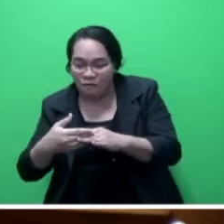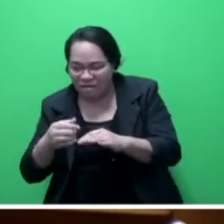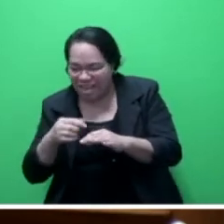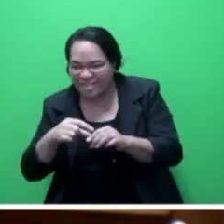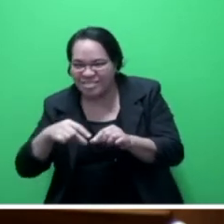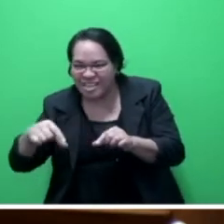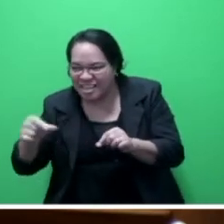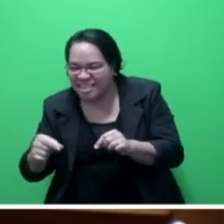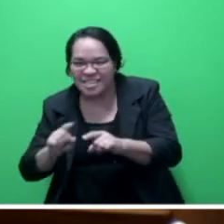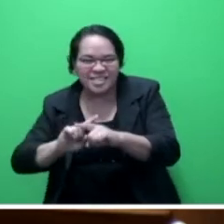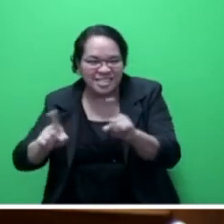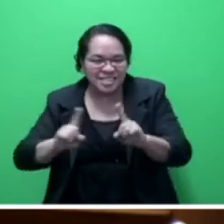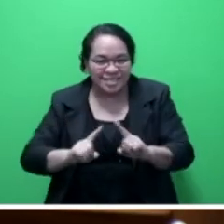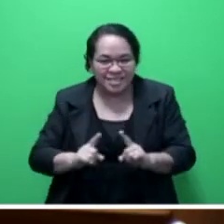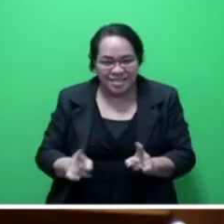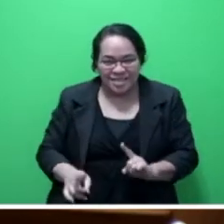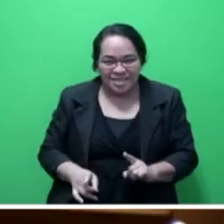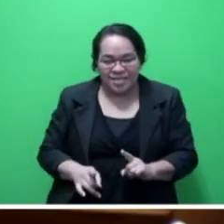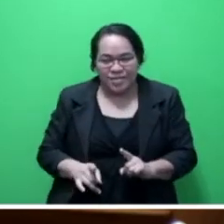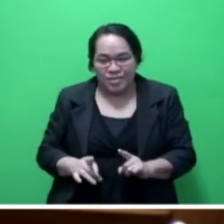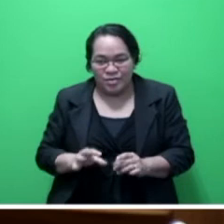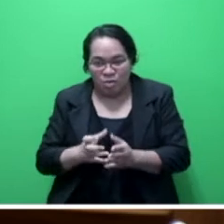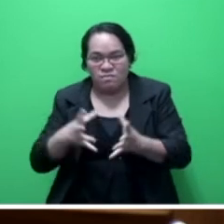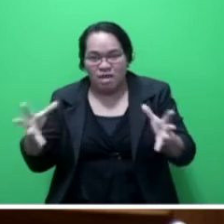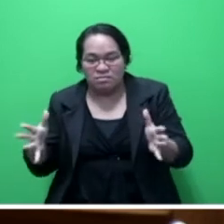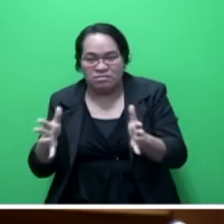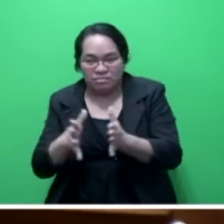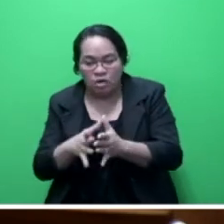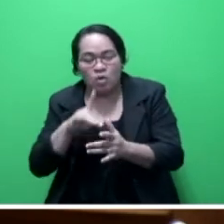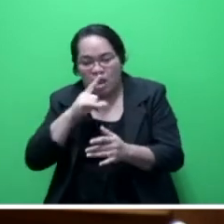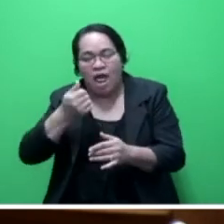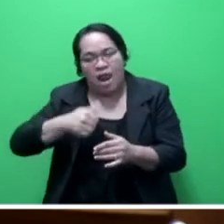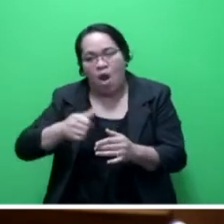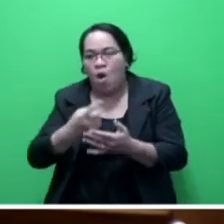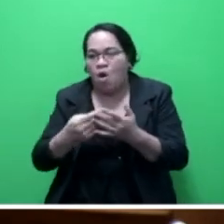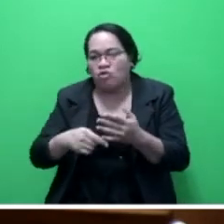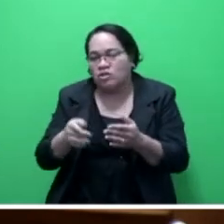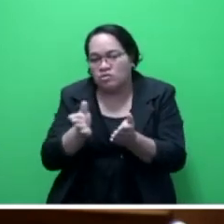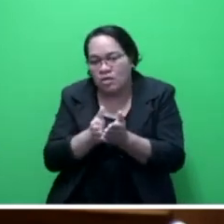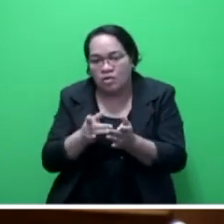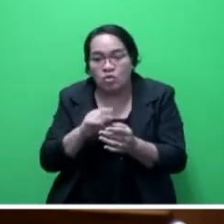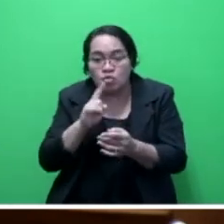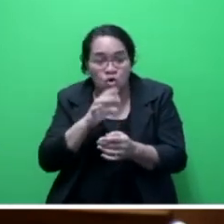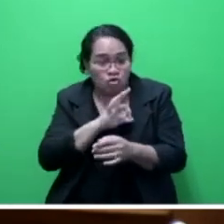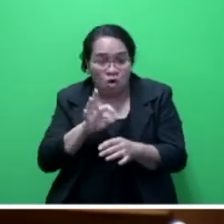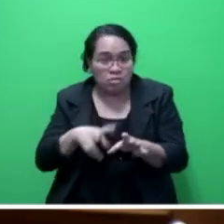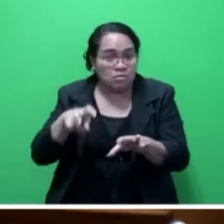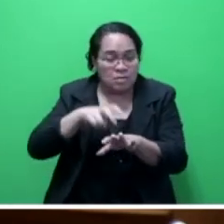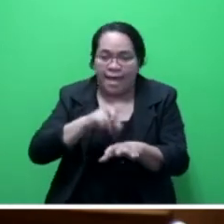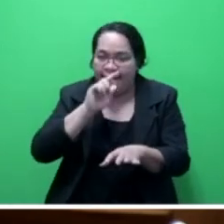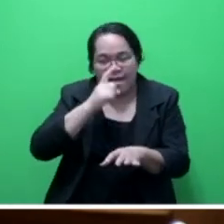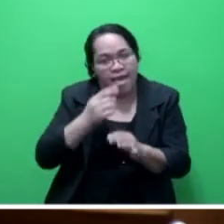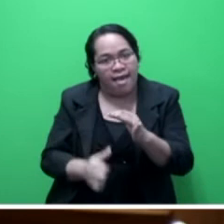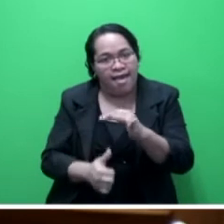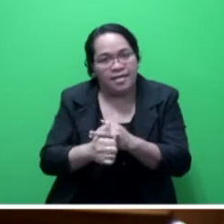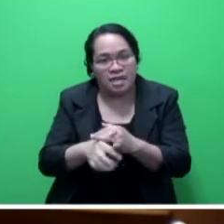as Muaiwalu Jetty, will only allow passengers with tickets to enter the port area. All non-travelling persons will not be permitted access to the